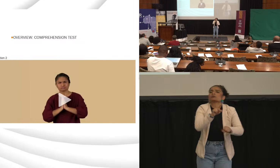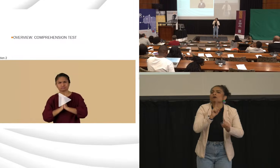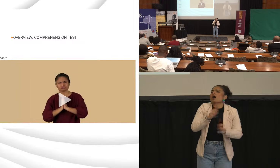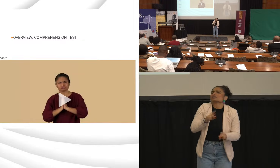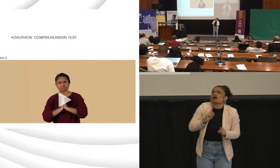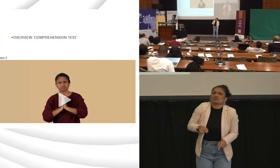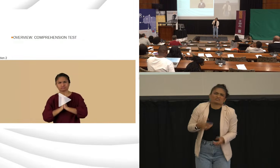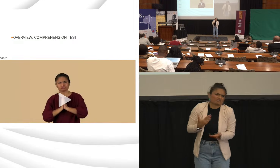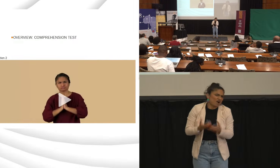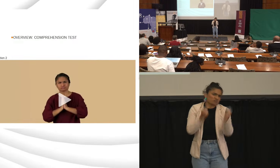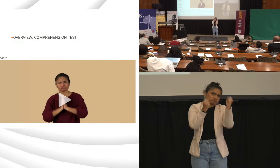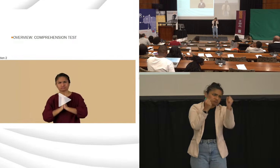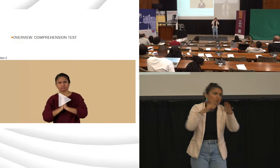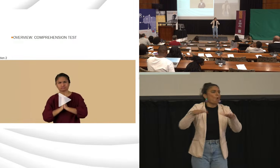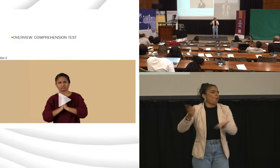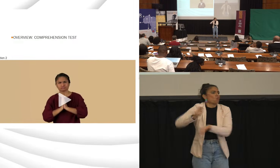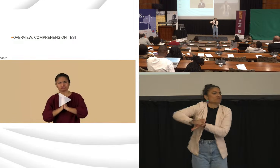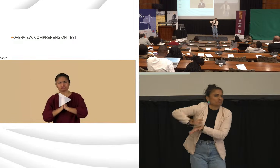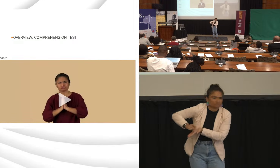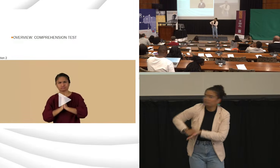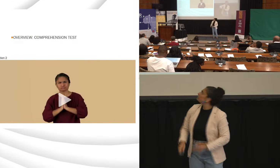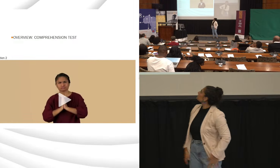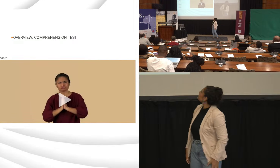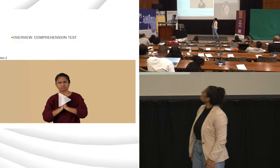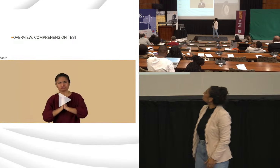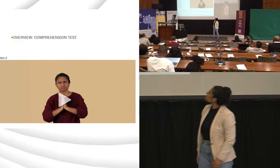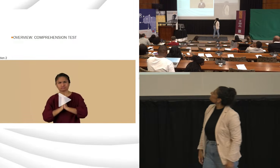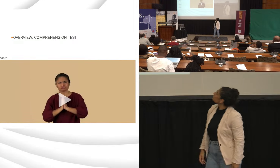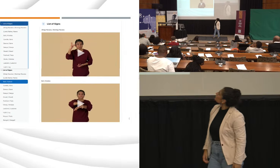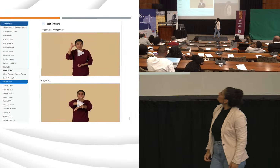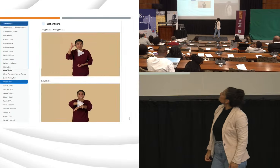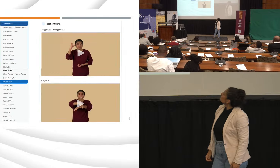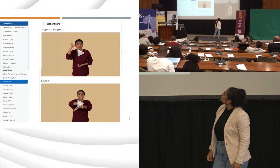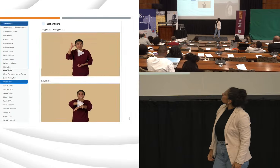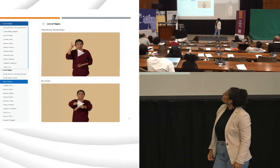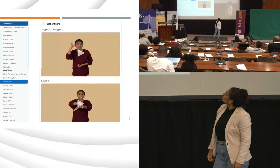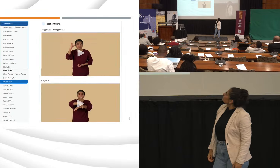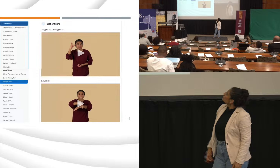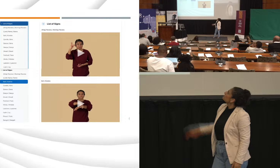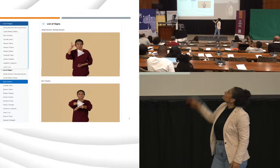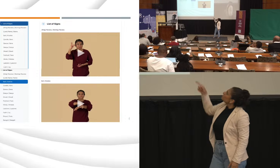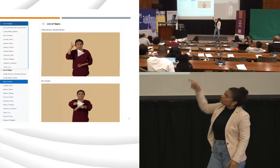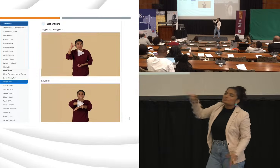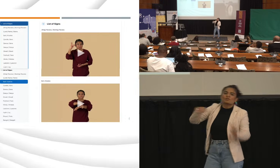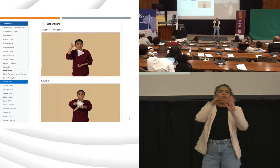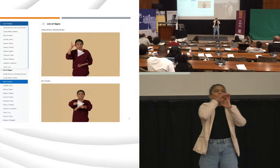person signing the question, the student is able to watch it, note the question, and then continue.